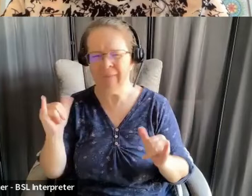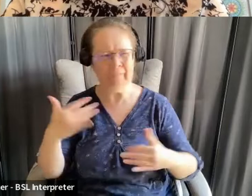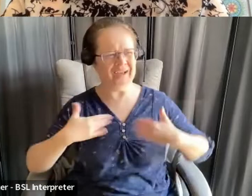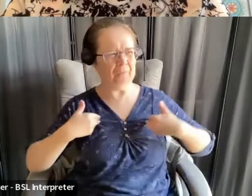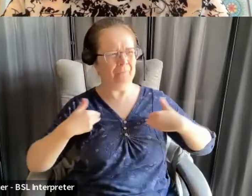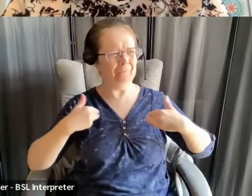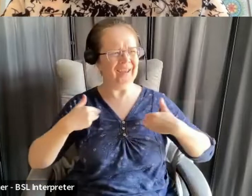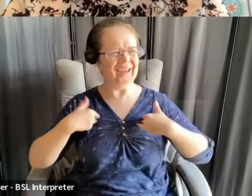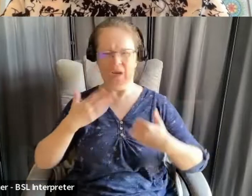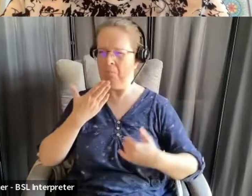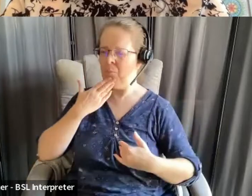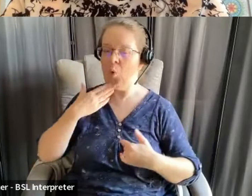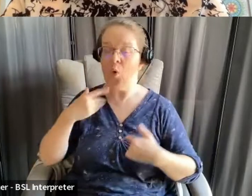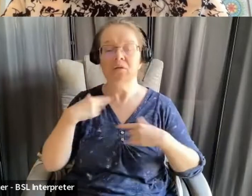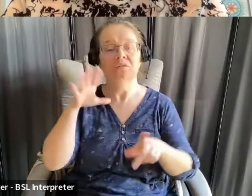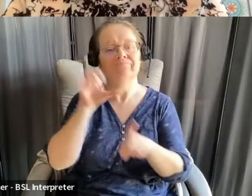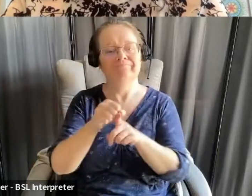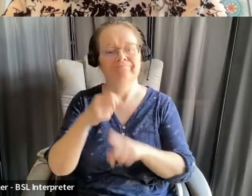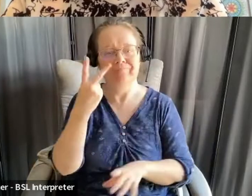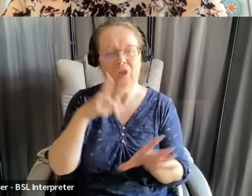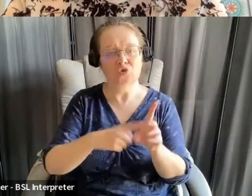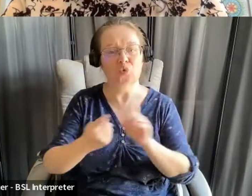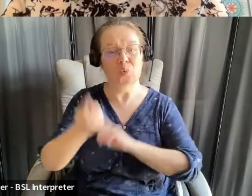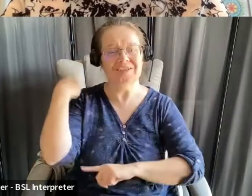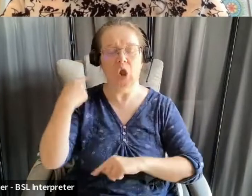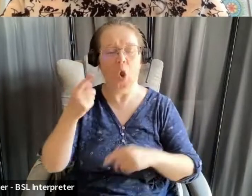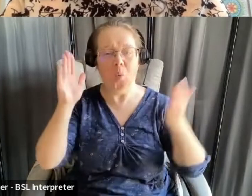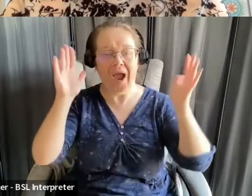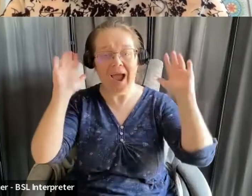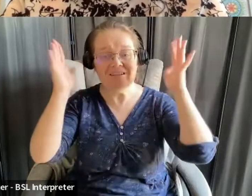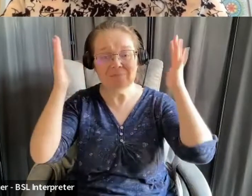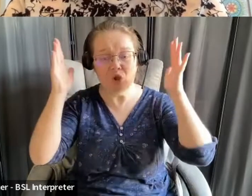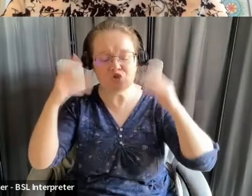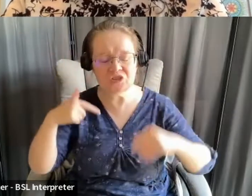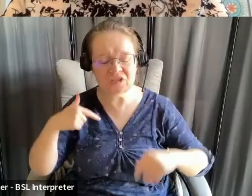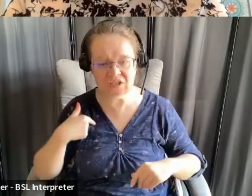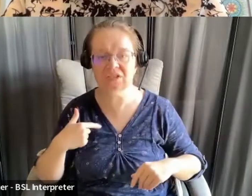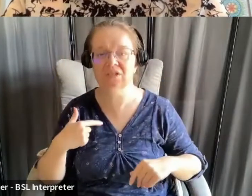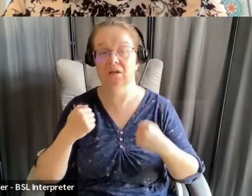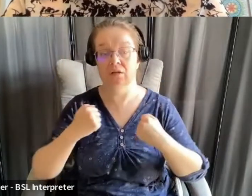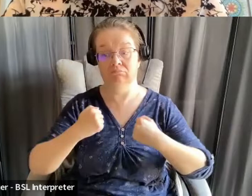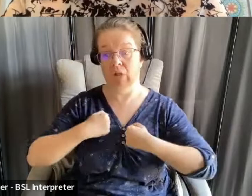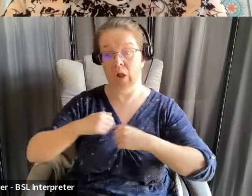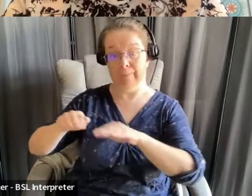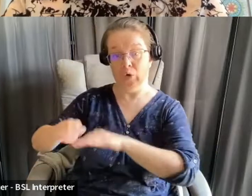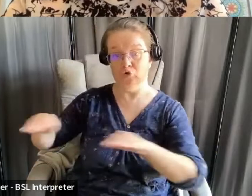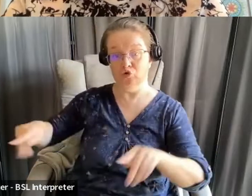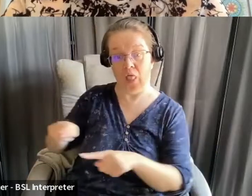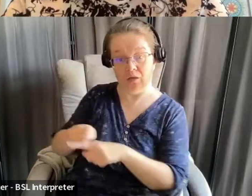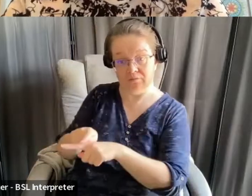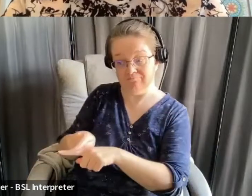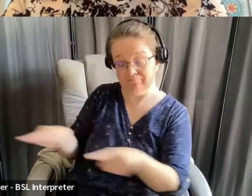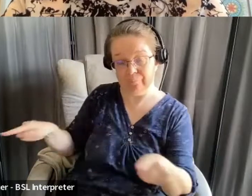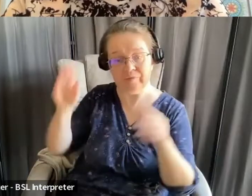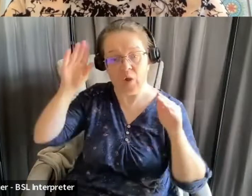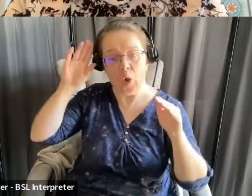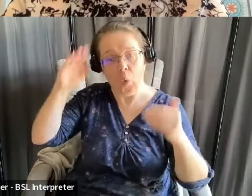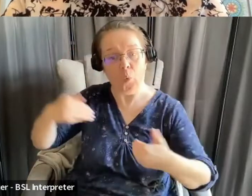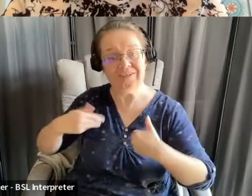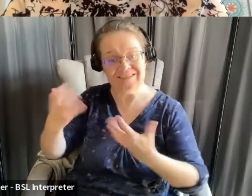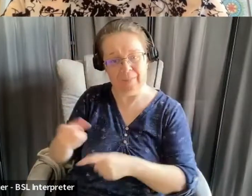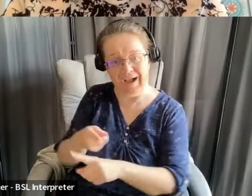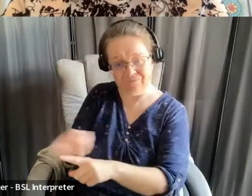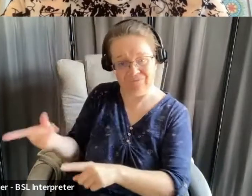got diagnosed a couple of years ago with Asperger's, and my children are also autistic. So I